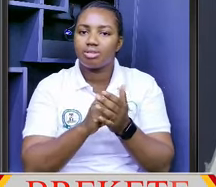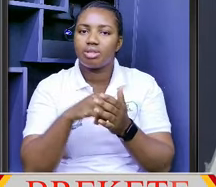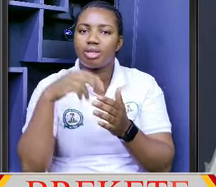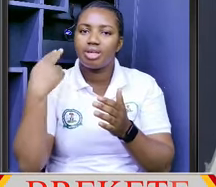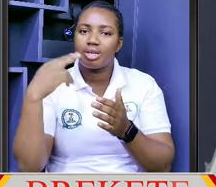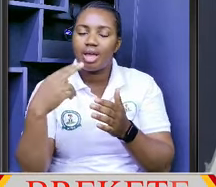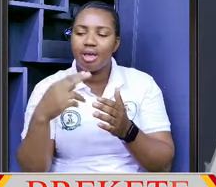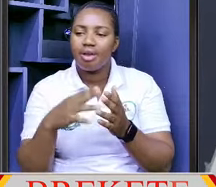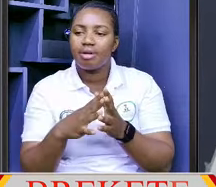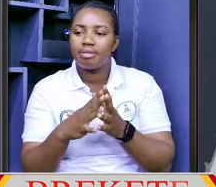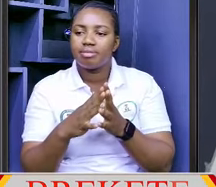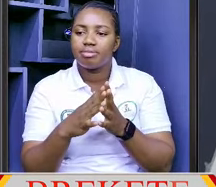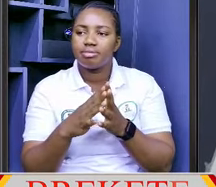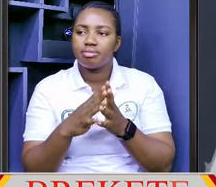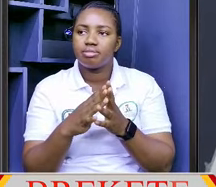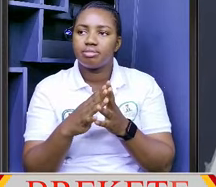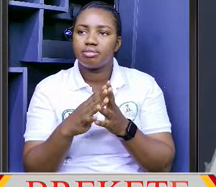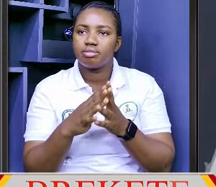Martin